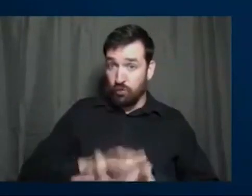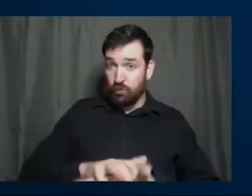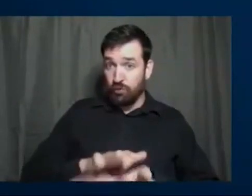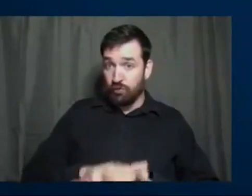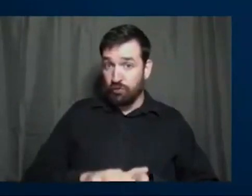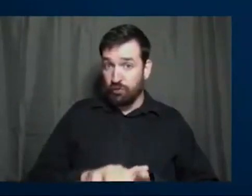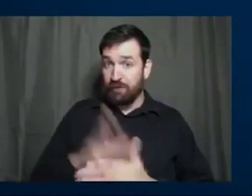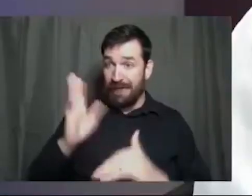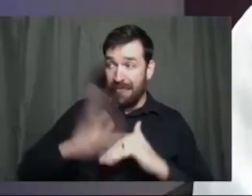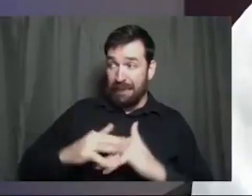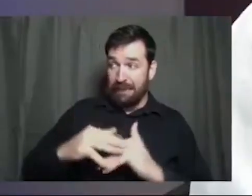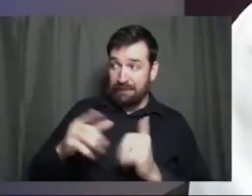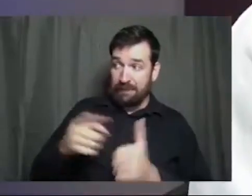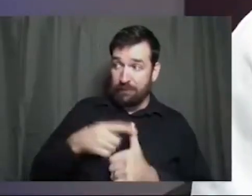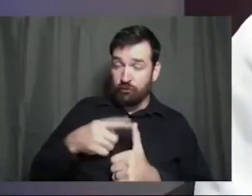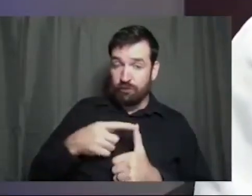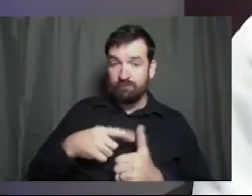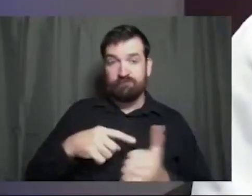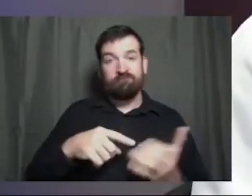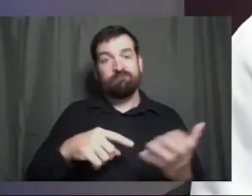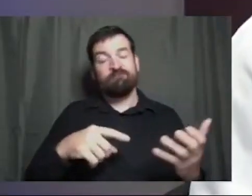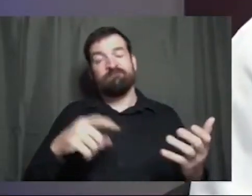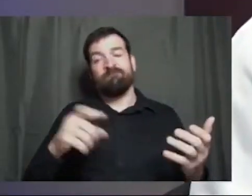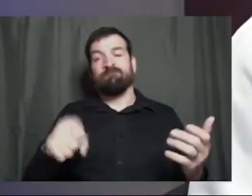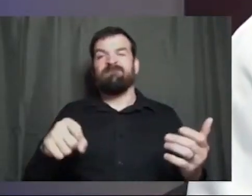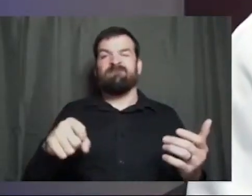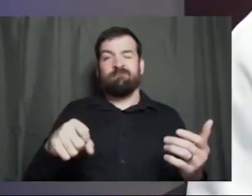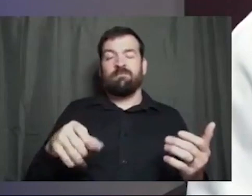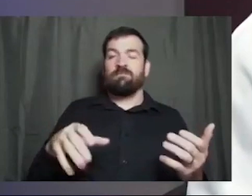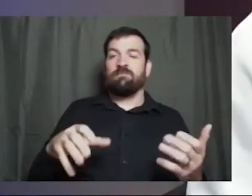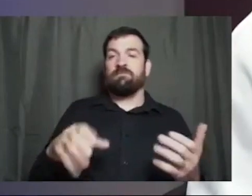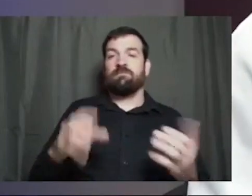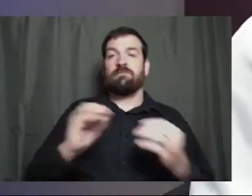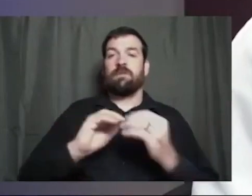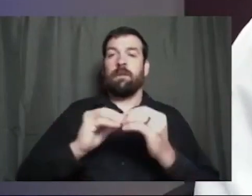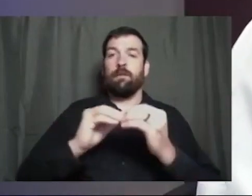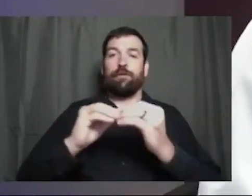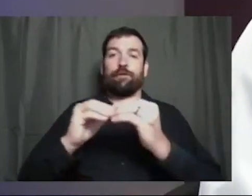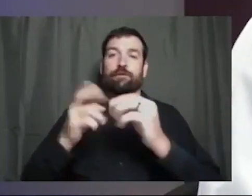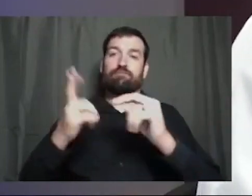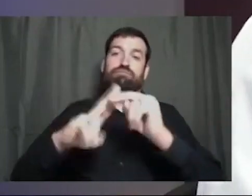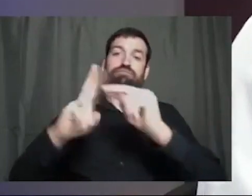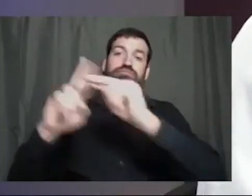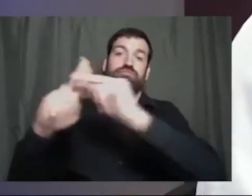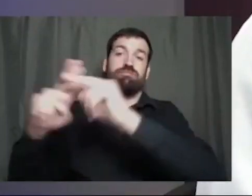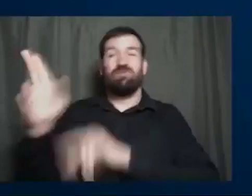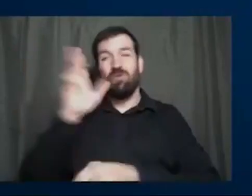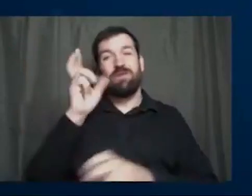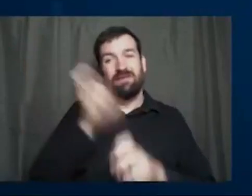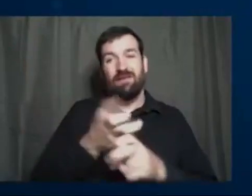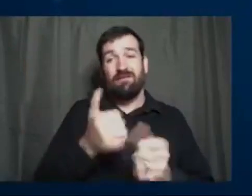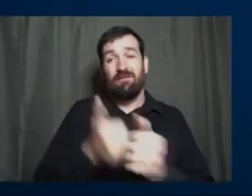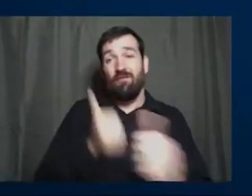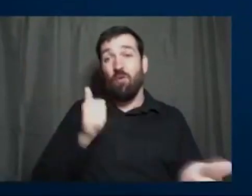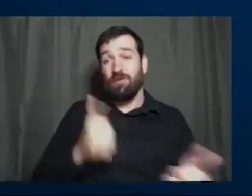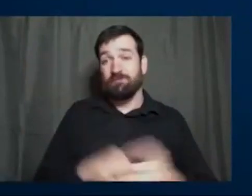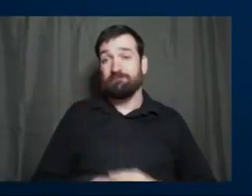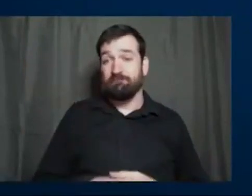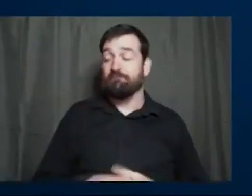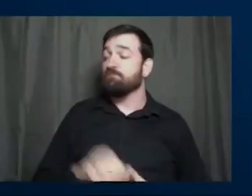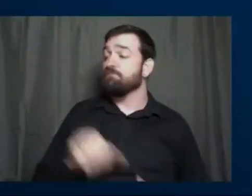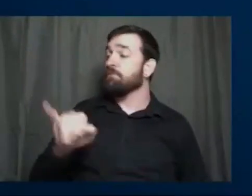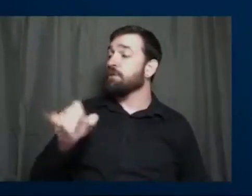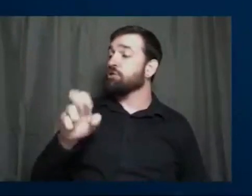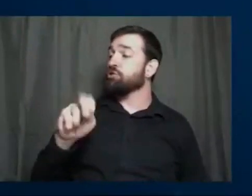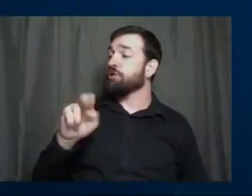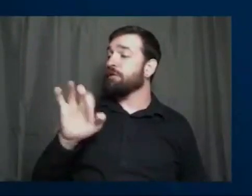What are your thoughts? Yeah, I think it's going to be difficult as numbers continue to go up to avoid doing that. Jennifer, Joanne, and Lori